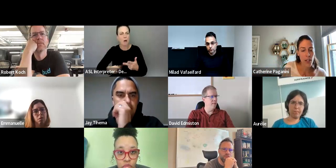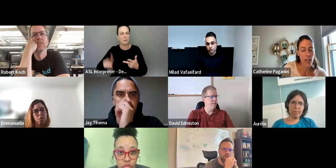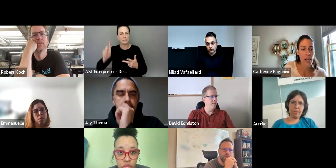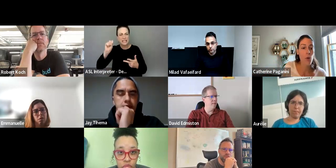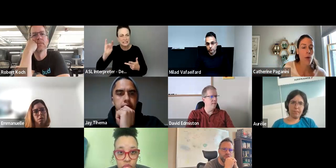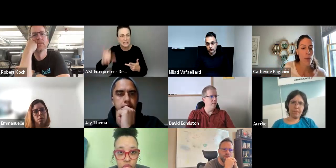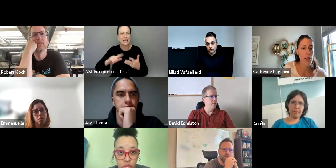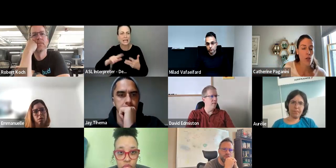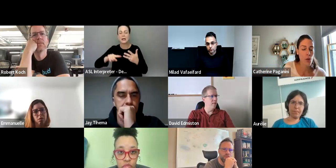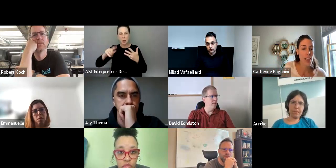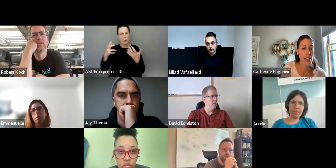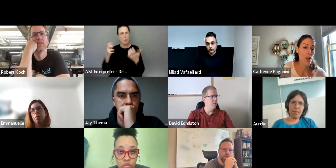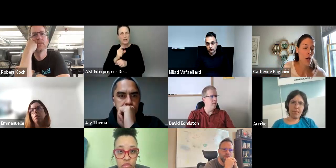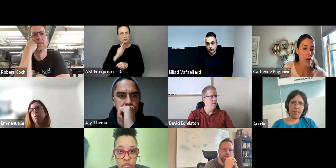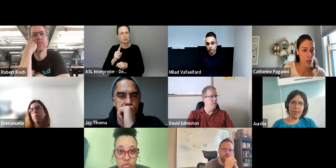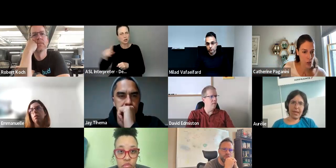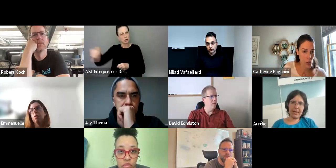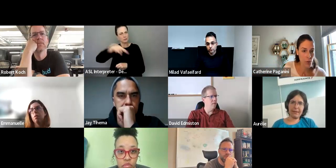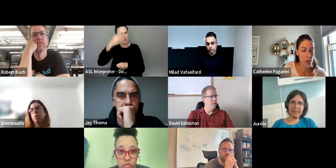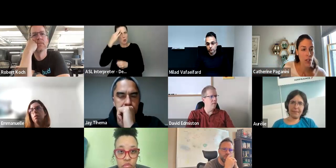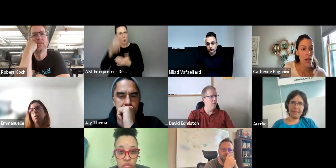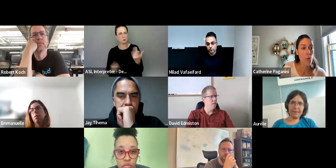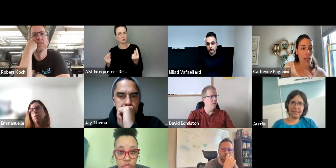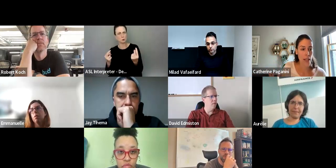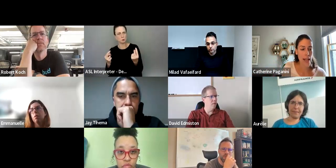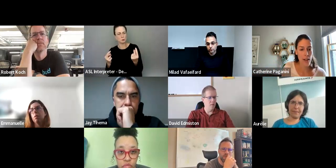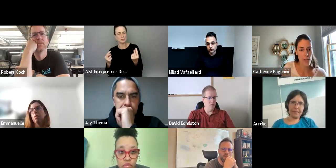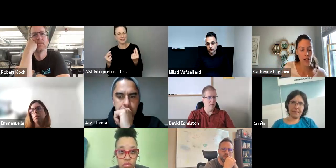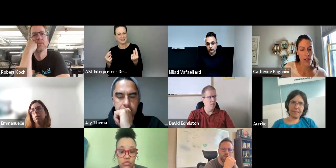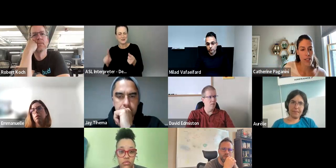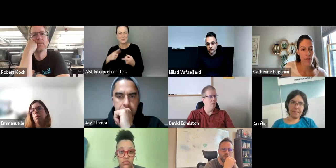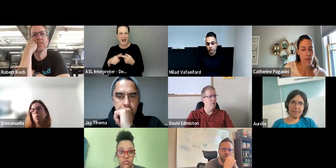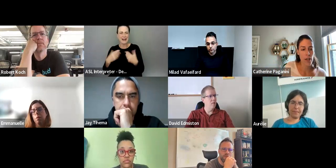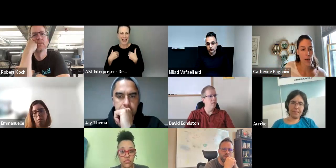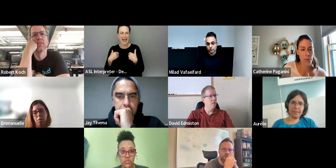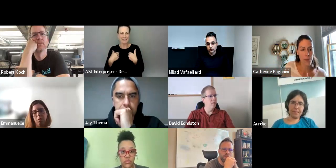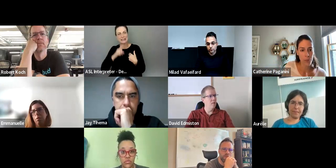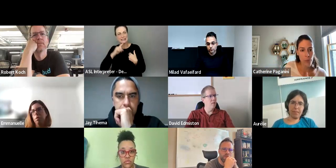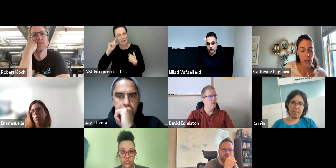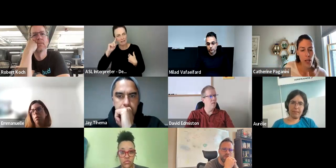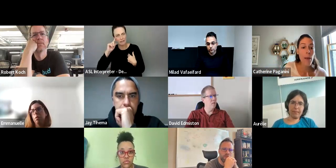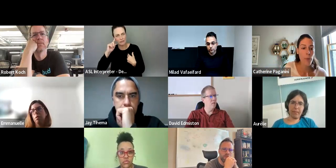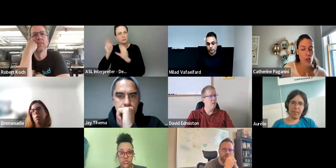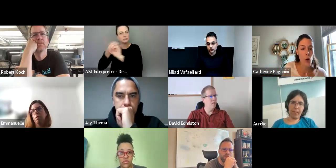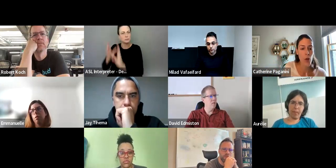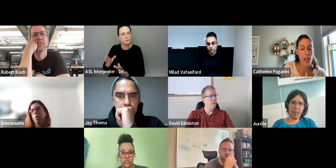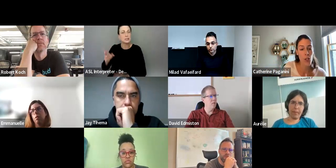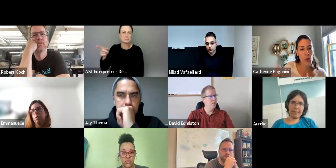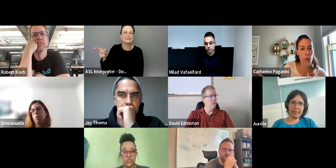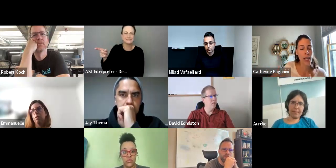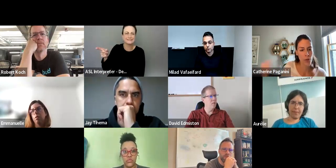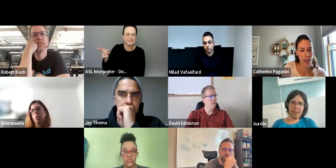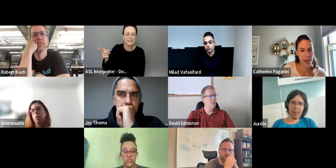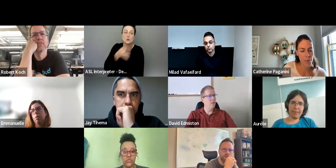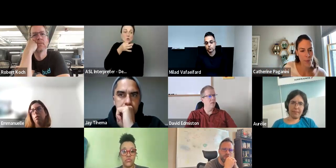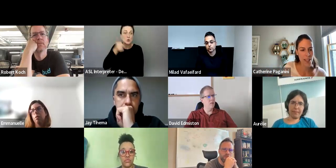be there, and we want to be sure that they know what to do when they have deaf members. So the